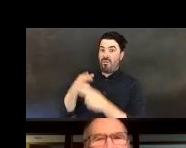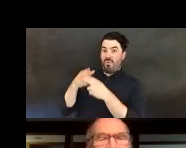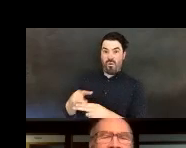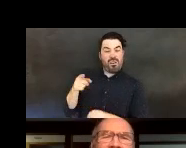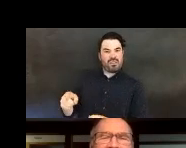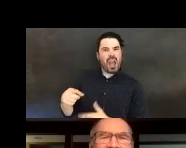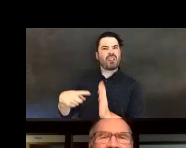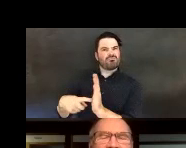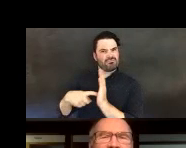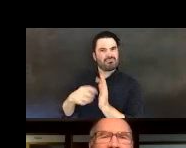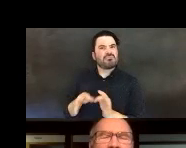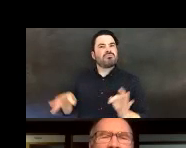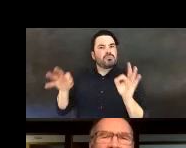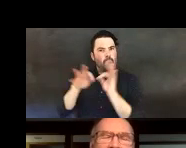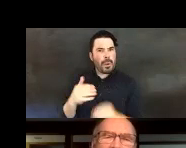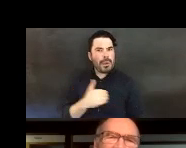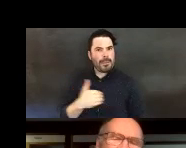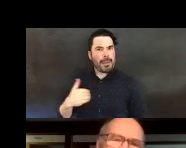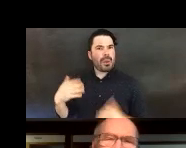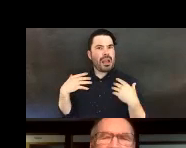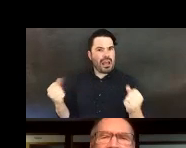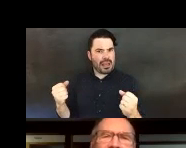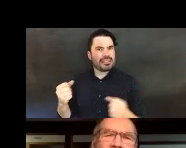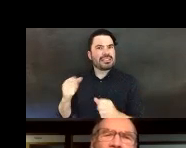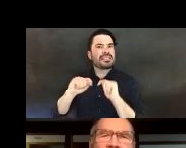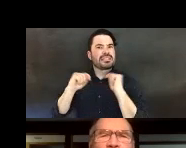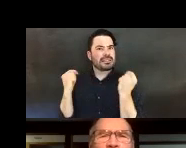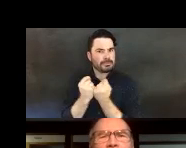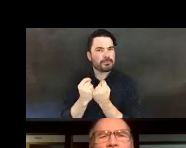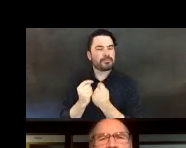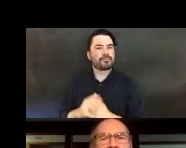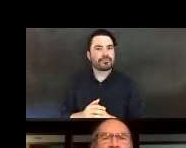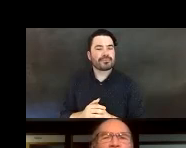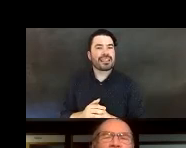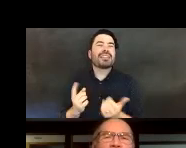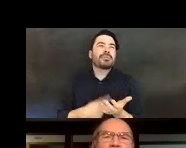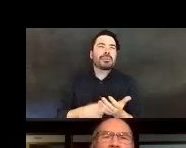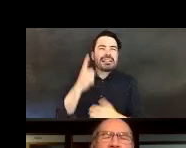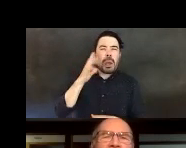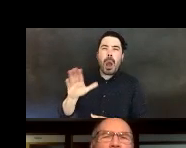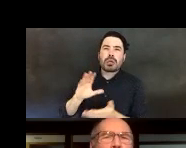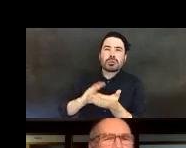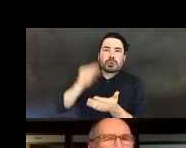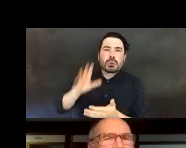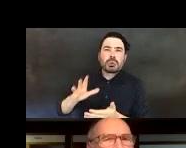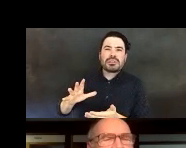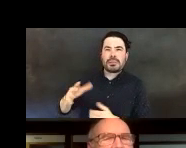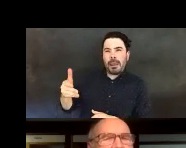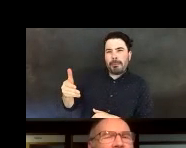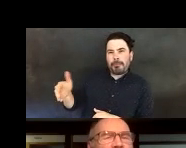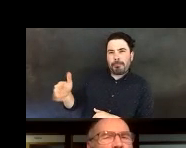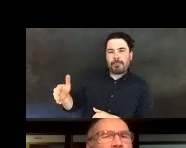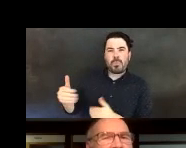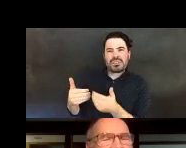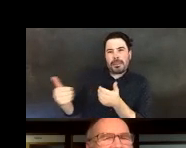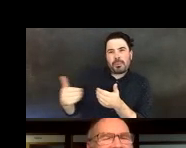team. Sometimes it's easy to say, well, the students are more peripheral, they're more marginal, but we really do think our